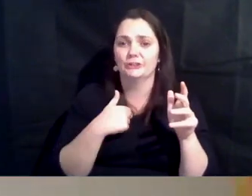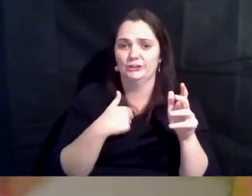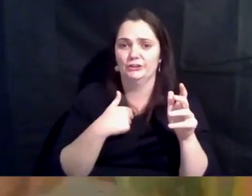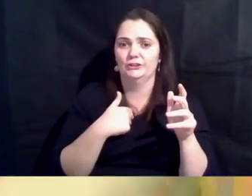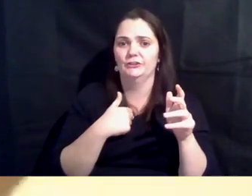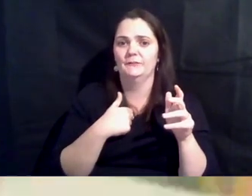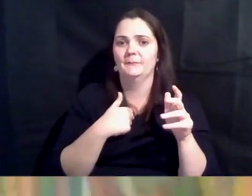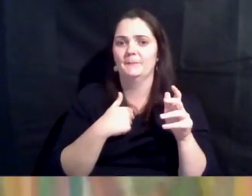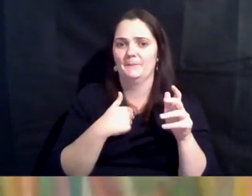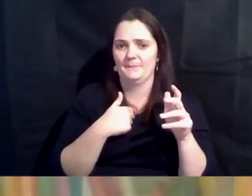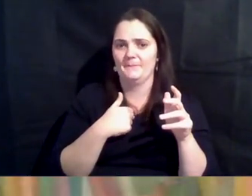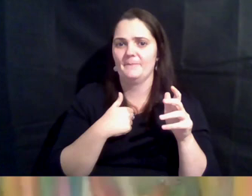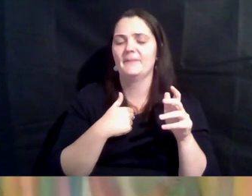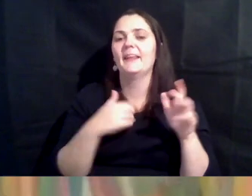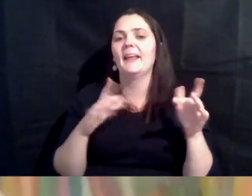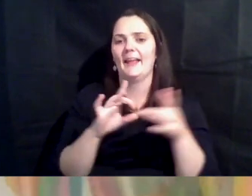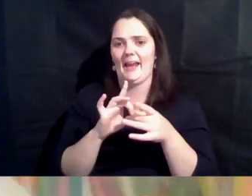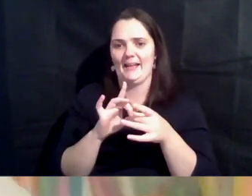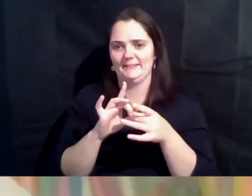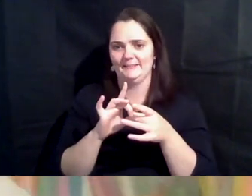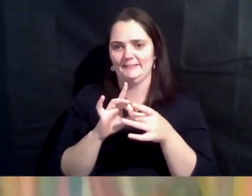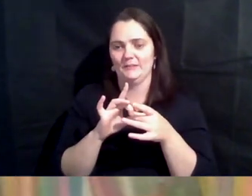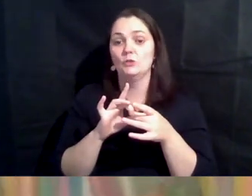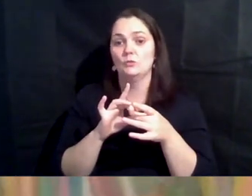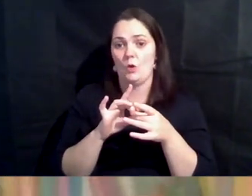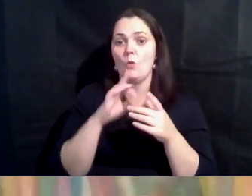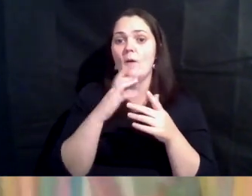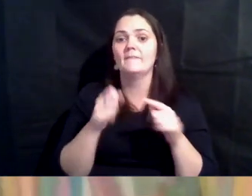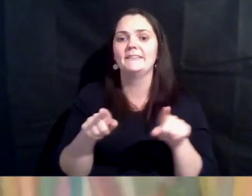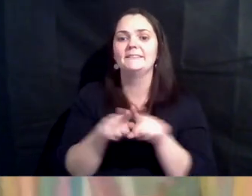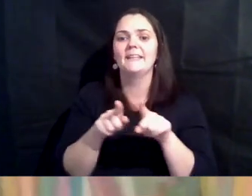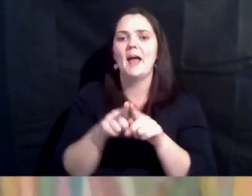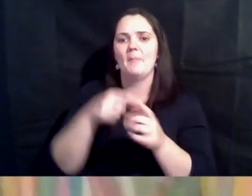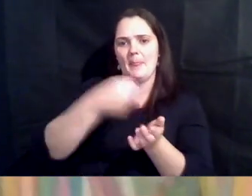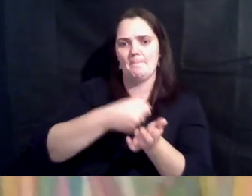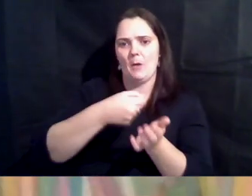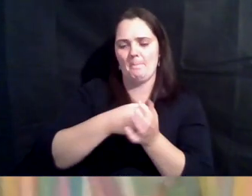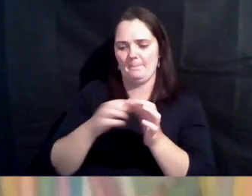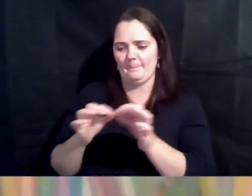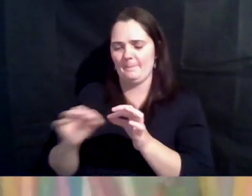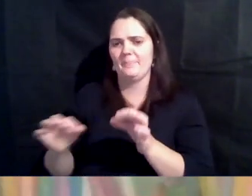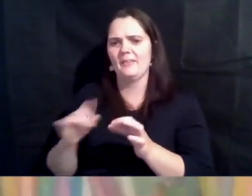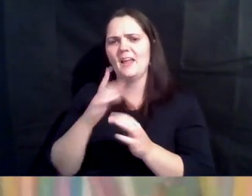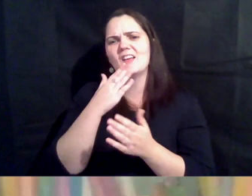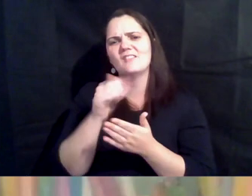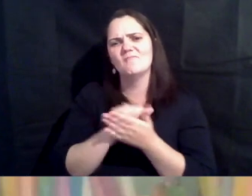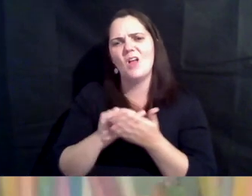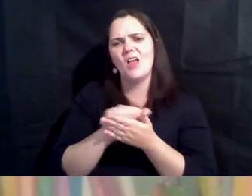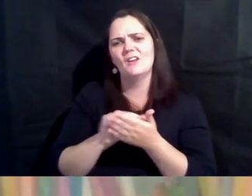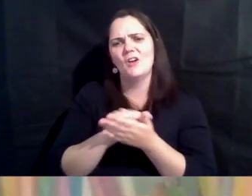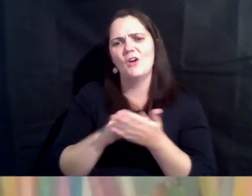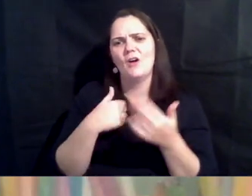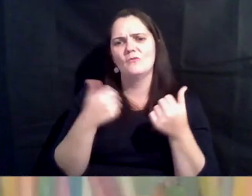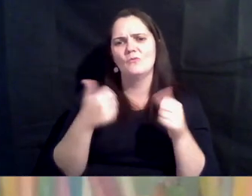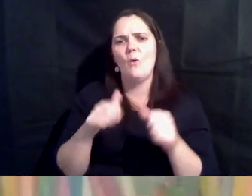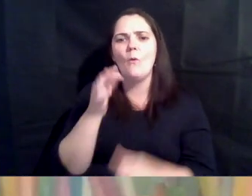little stitch there and then that is connected. So I'm going to do the same thing on the bottom. Again, apologies about using white thread,